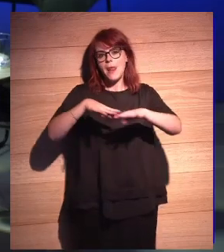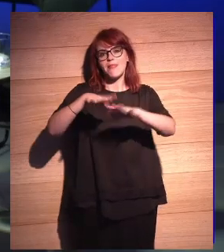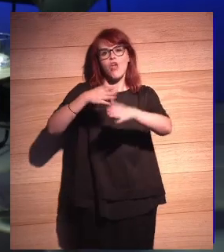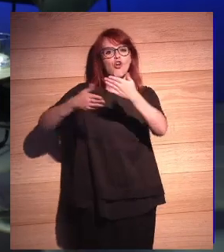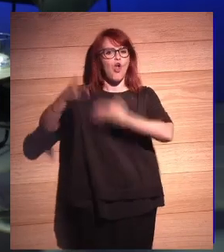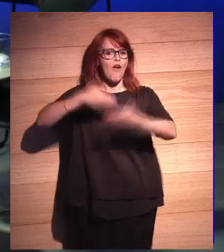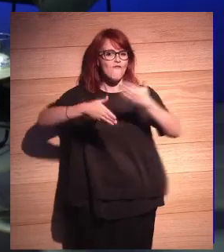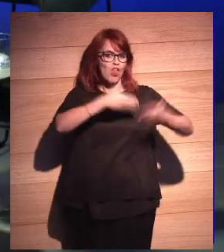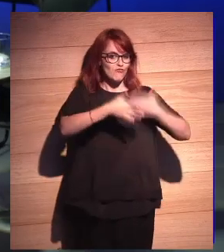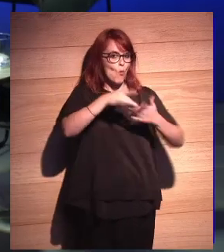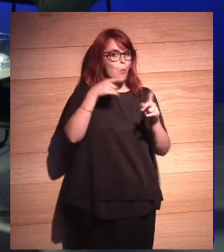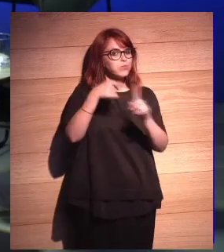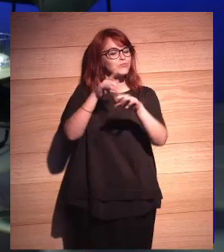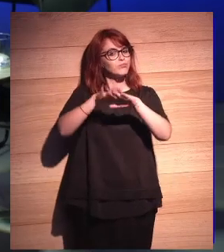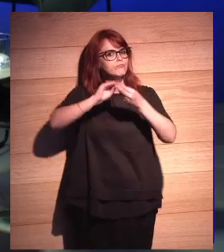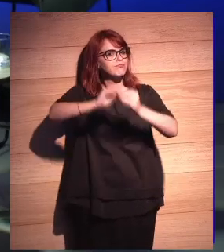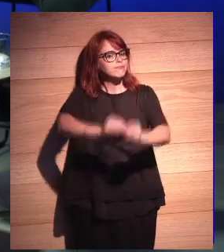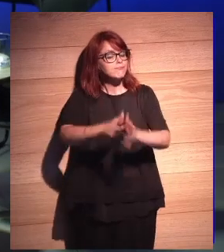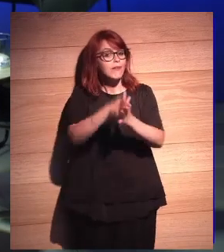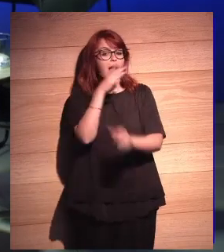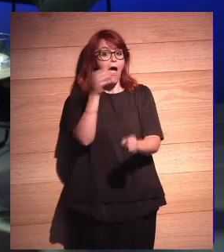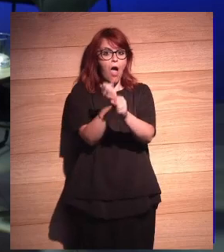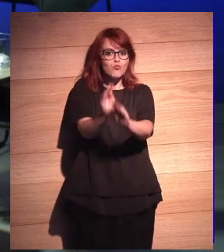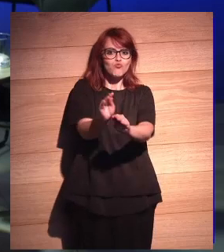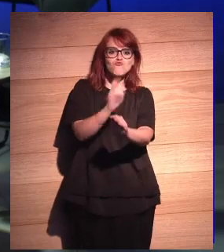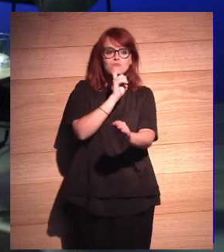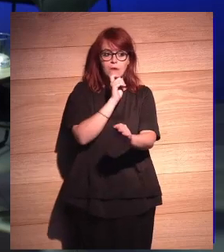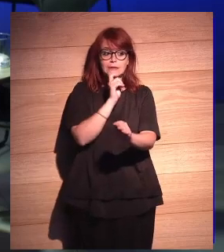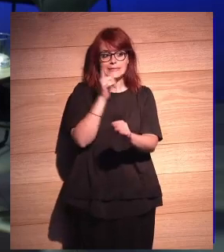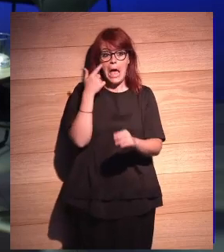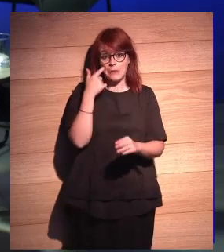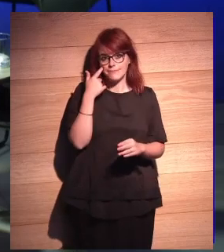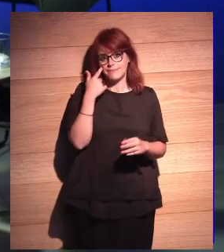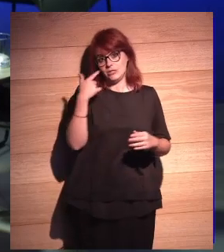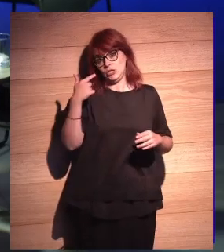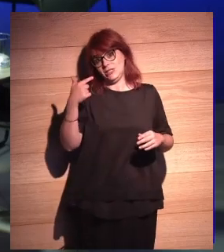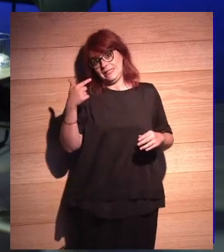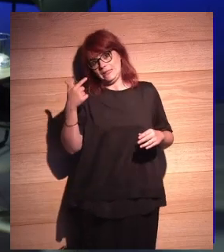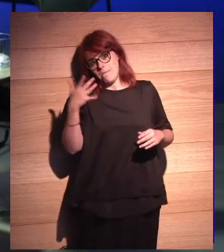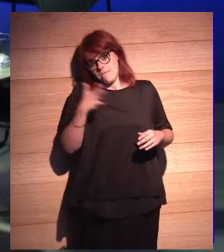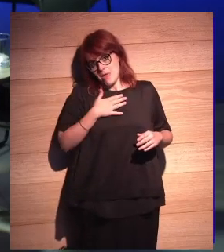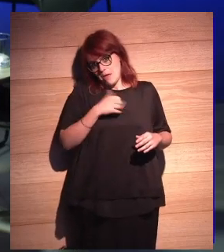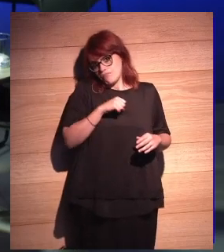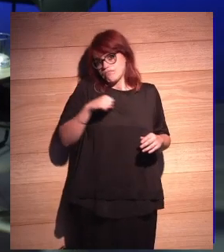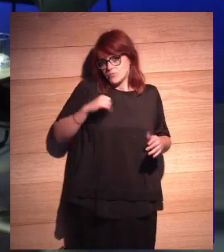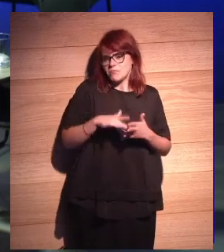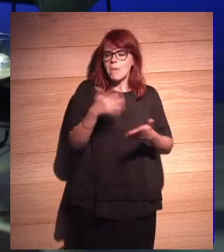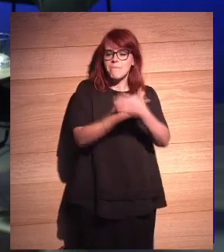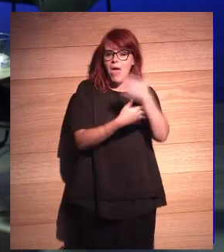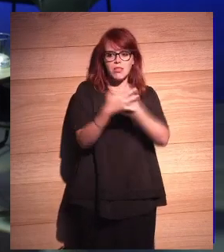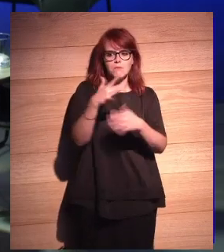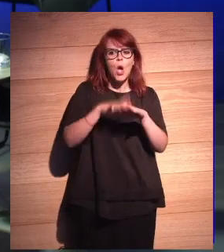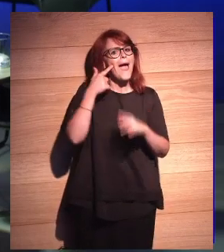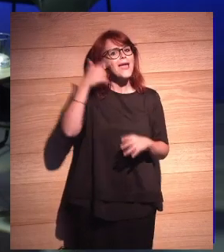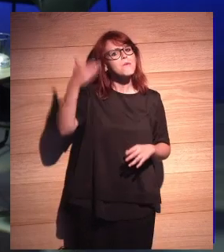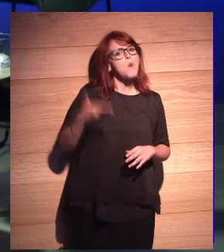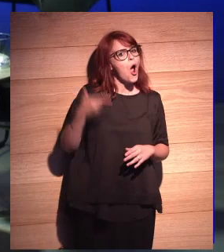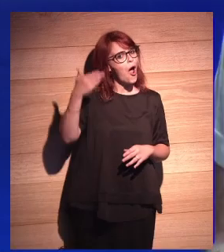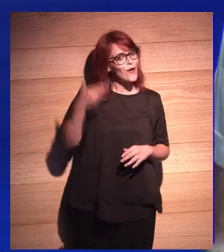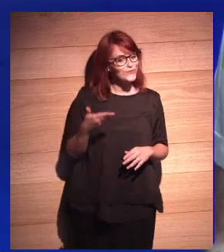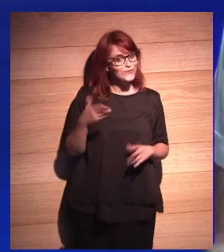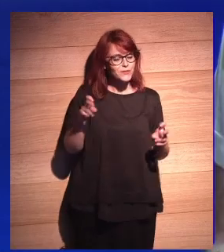your experience? Do you have a network of collaborators to produce your art?